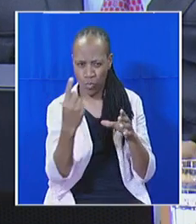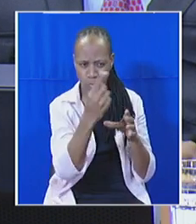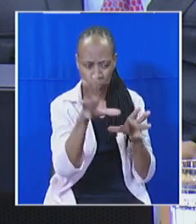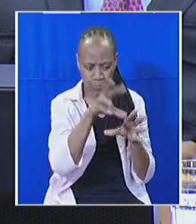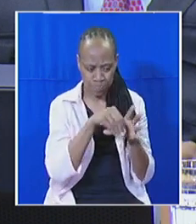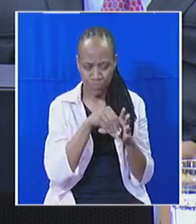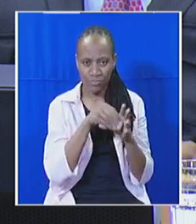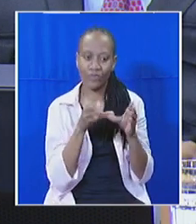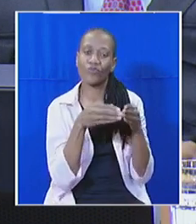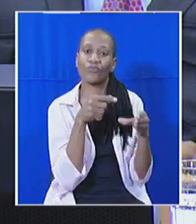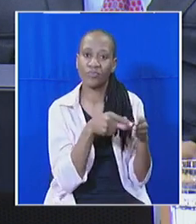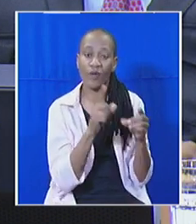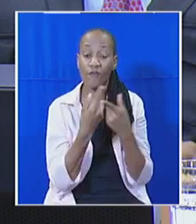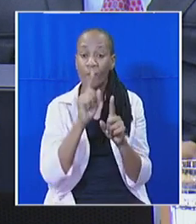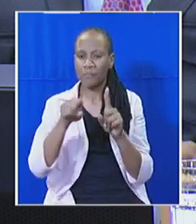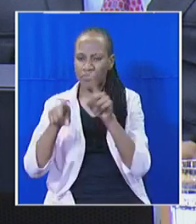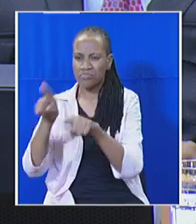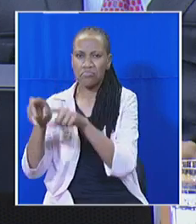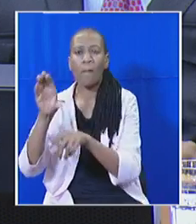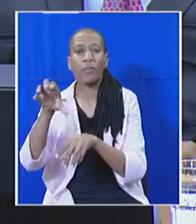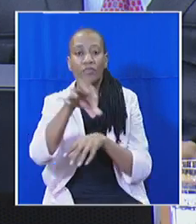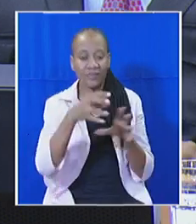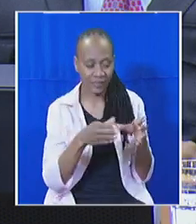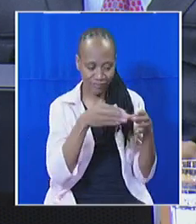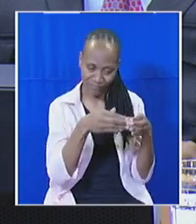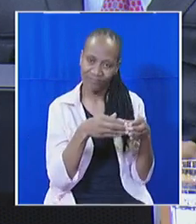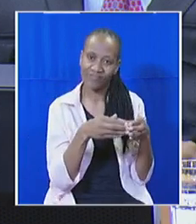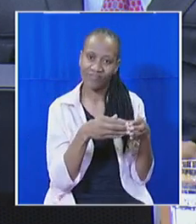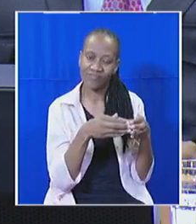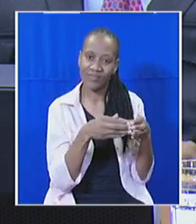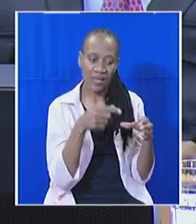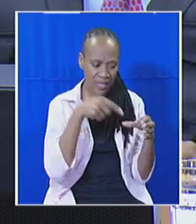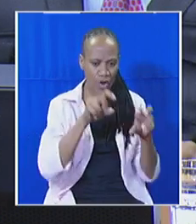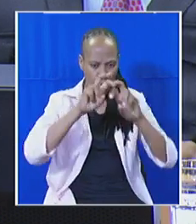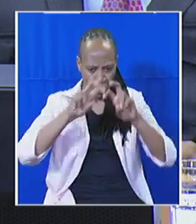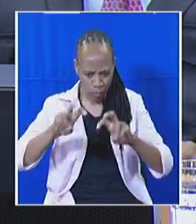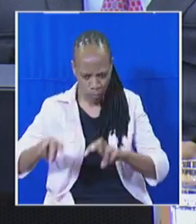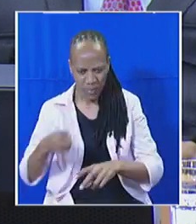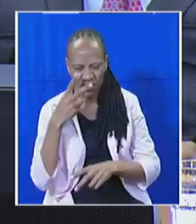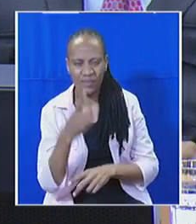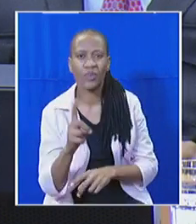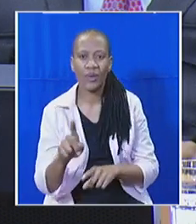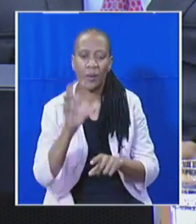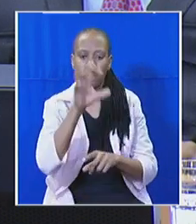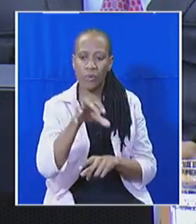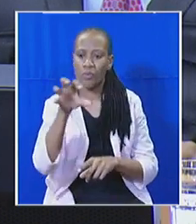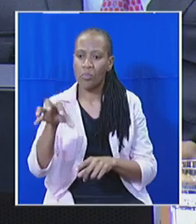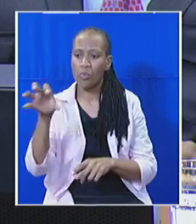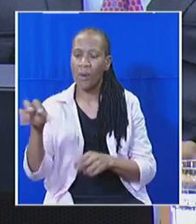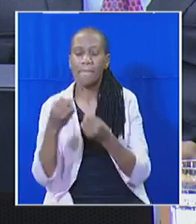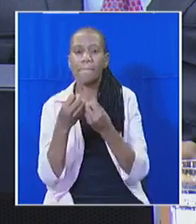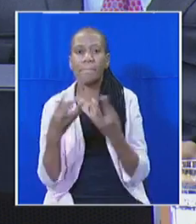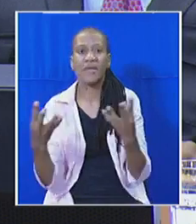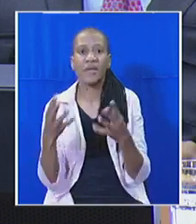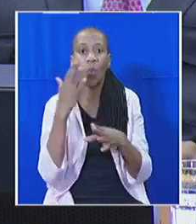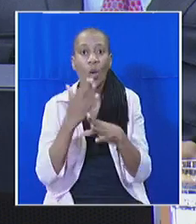of all the provinces. The biggest weakness which we are finding is that in quite a number of provinces, these posts are quite vacant.